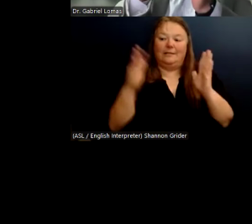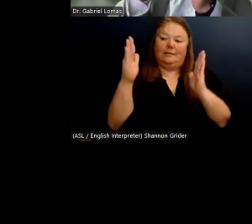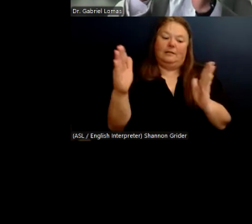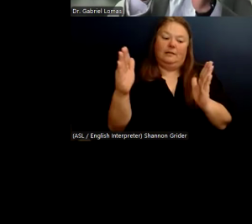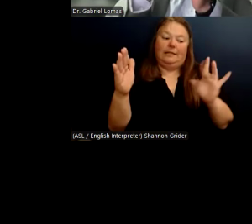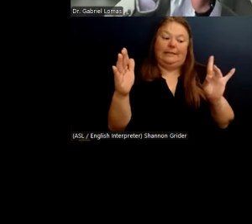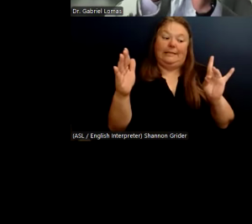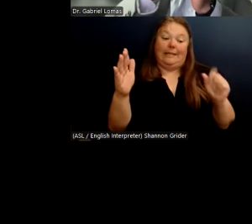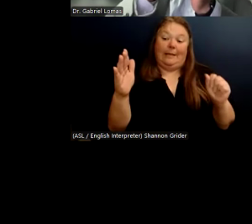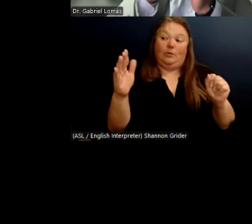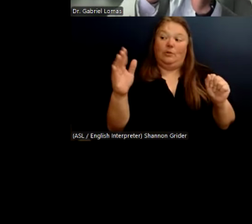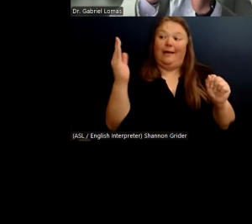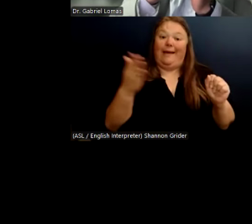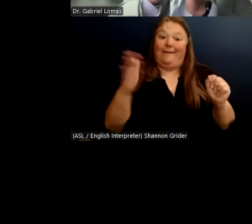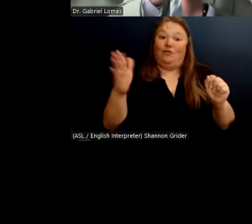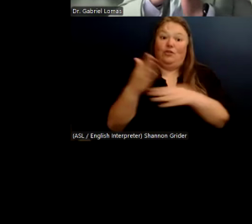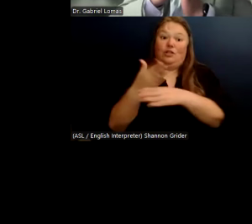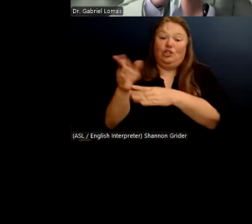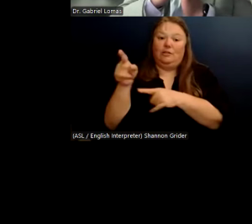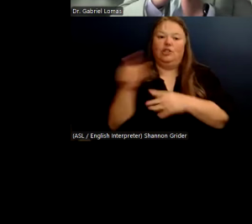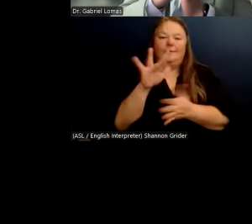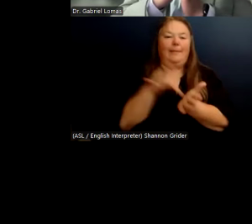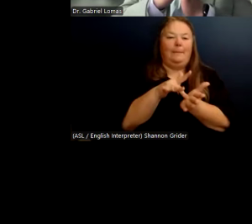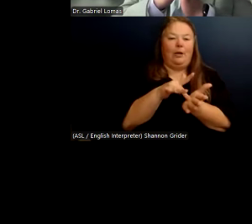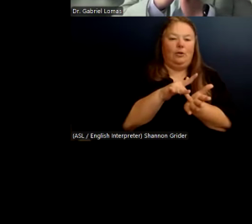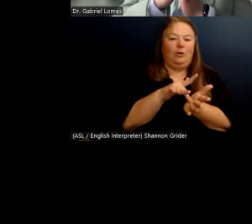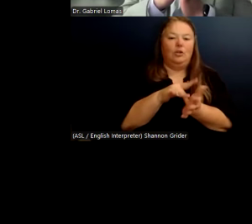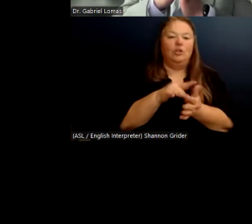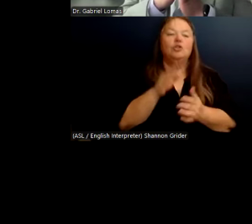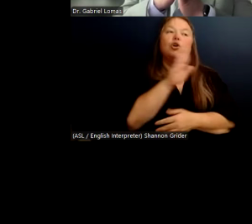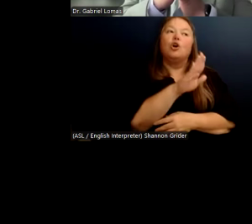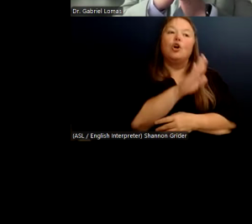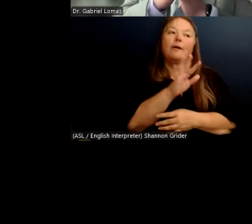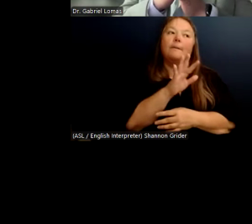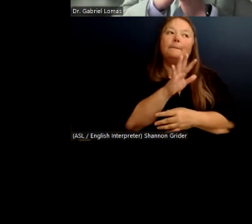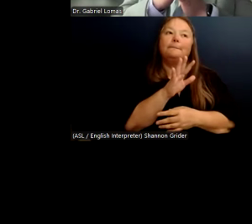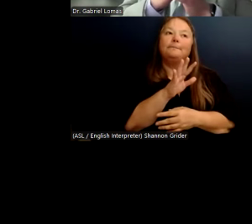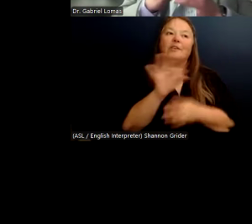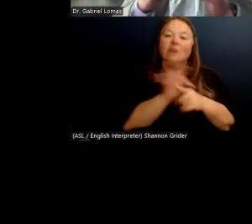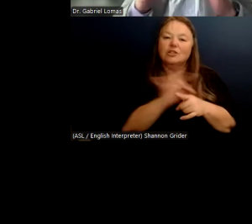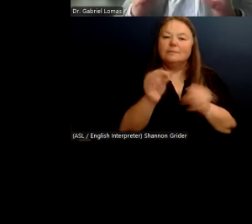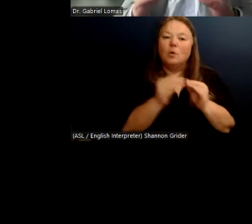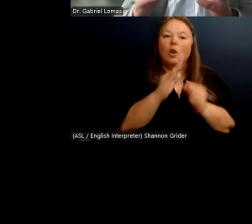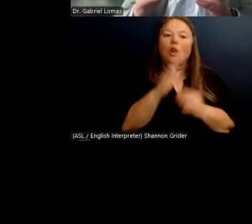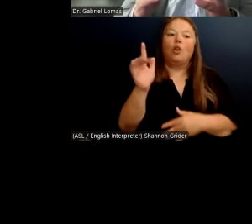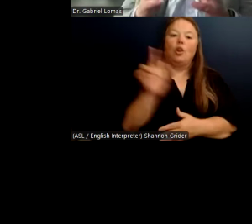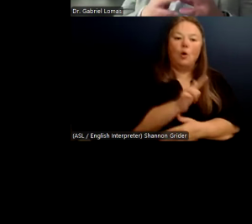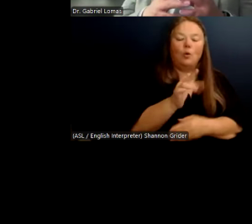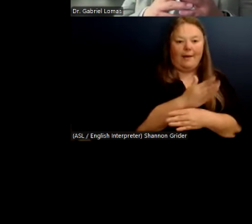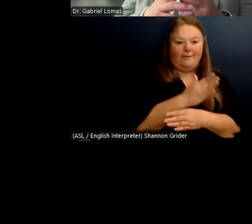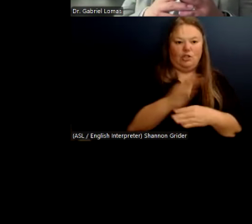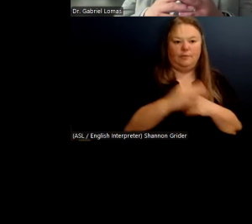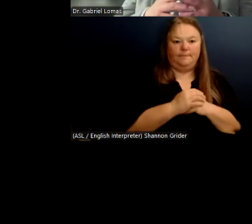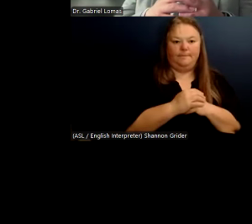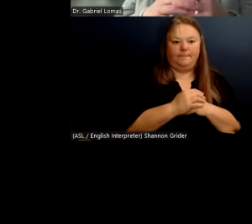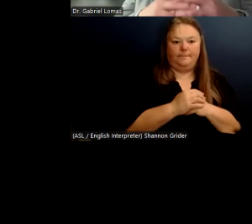disabled area. So her functioning is really considered low average. During her medical checkup, she